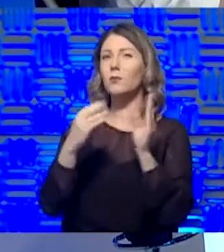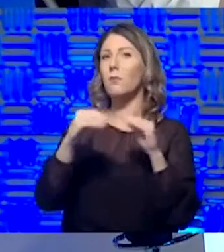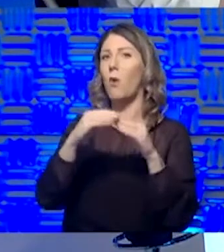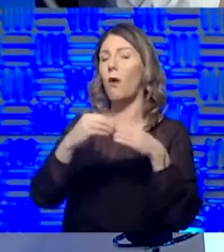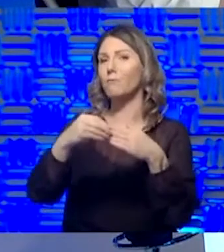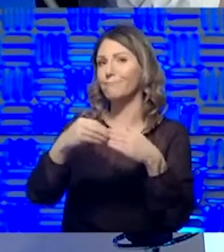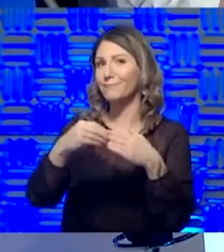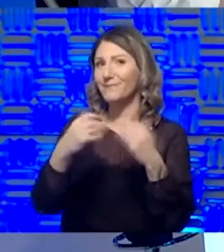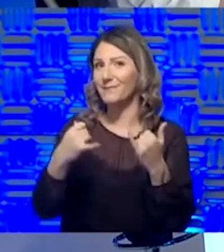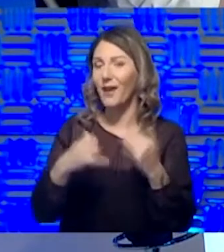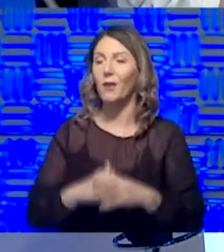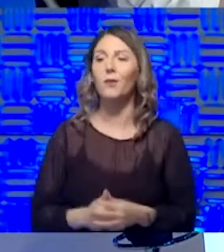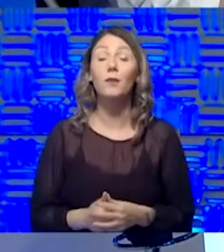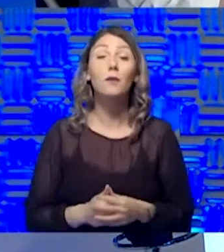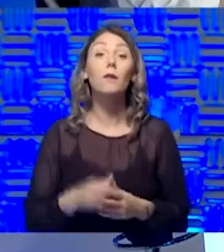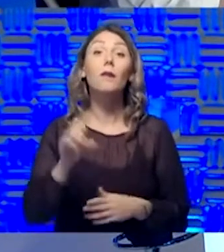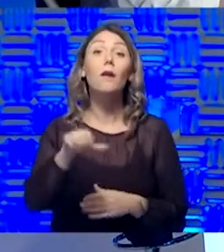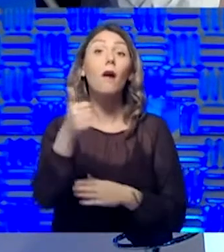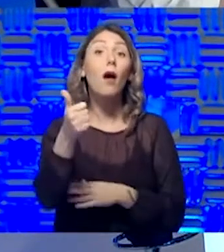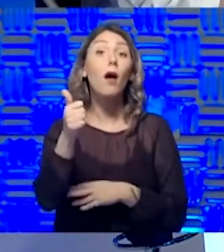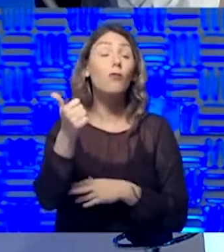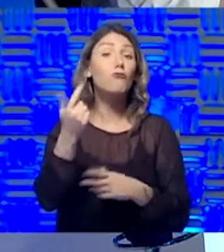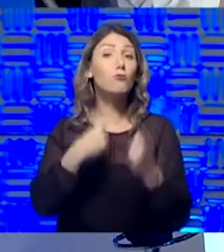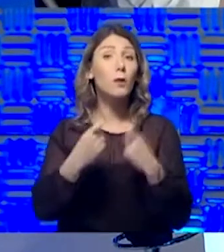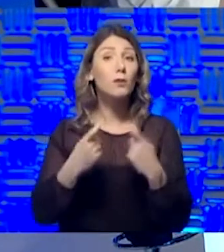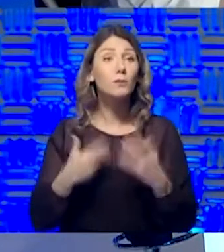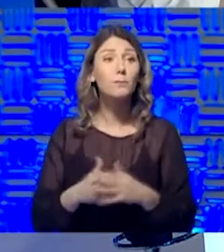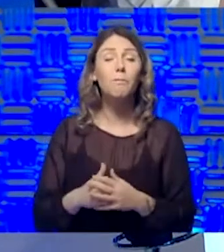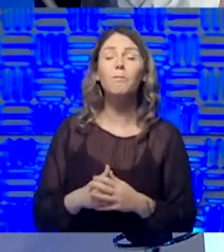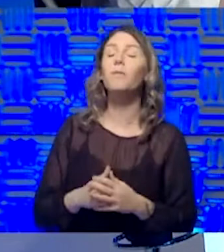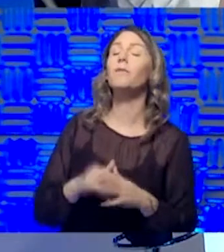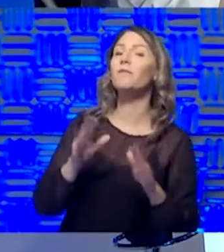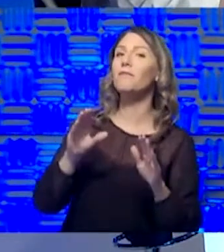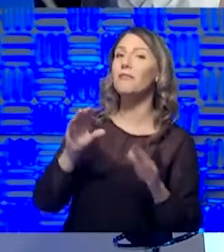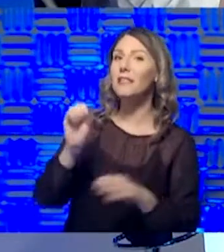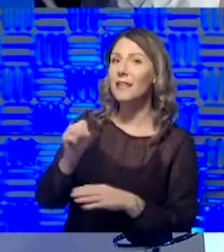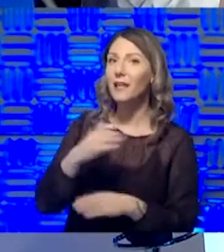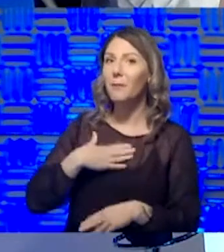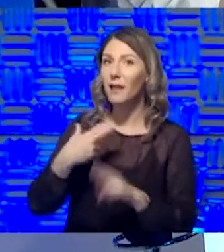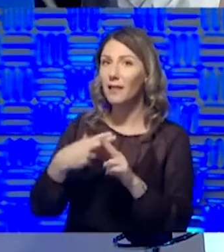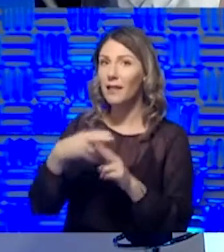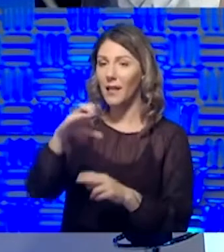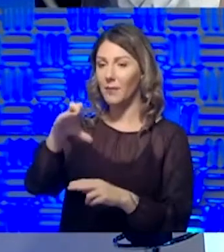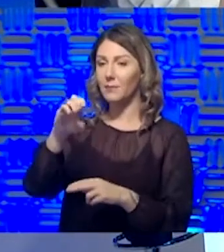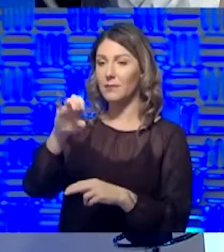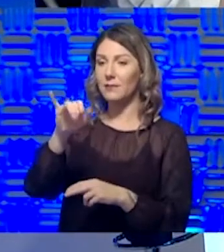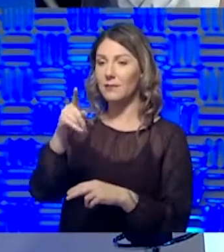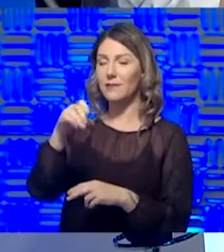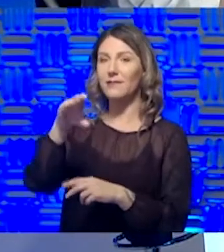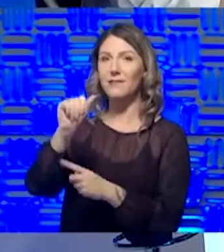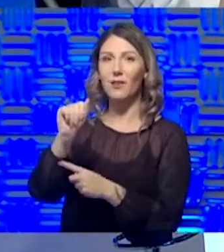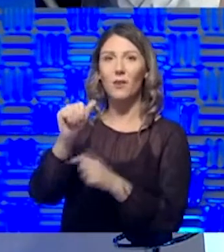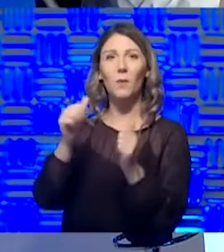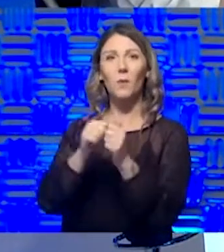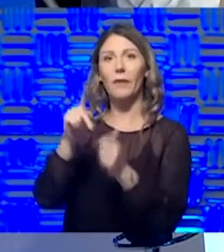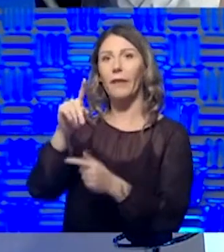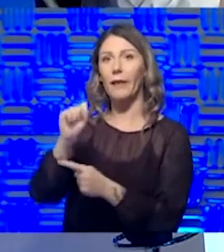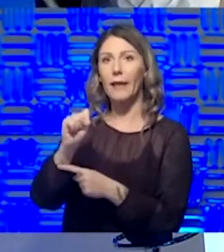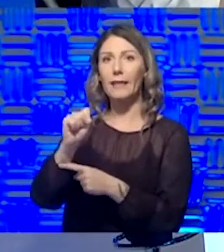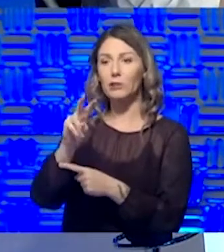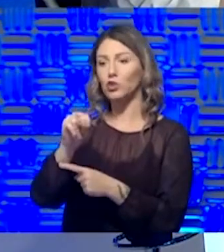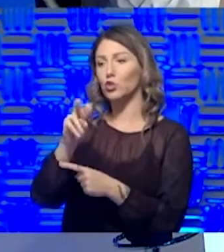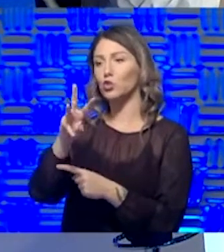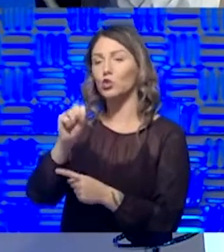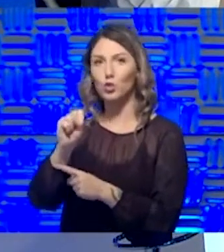So, other questions? Yeah, hi, my name is Celia with Kansas News Service. I have a couple questions